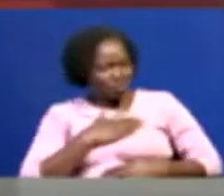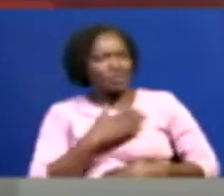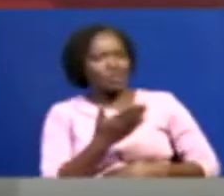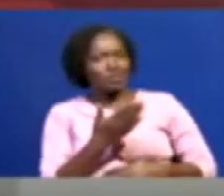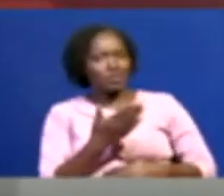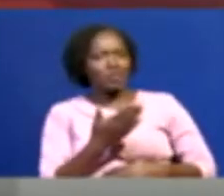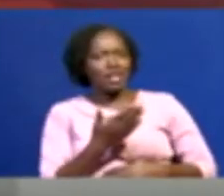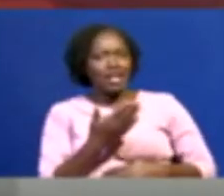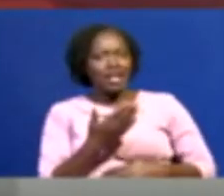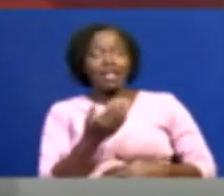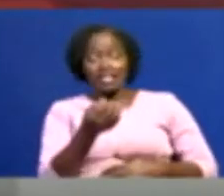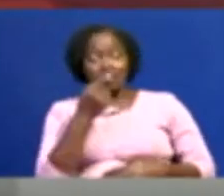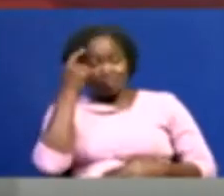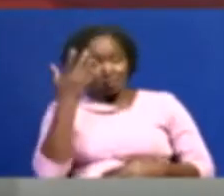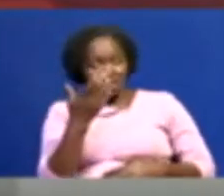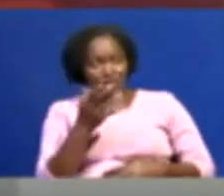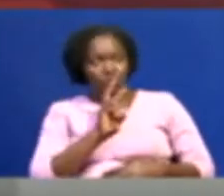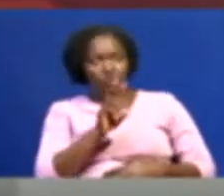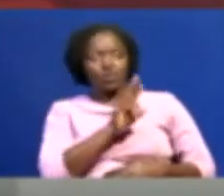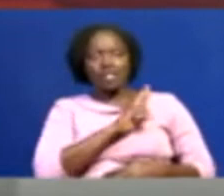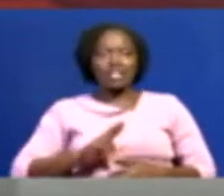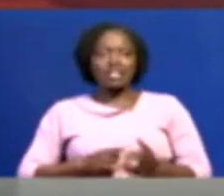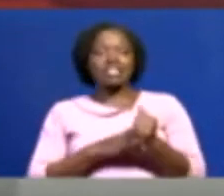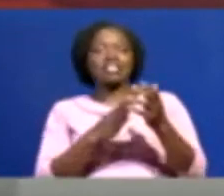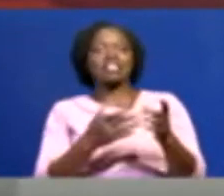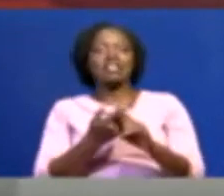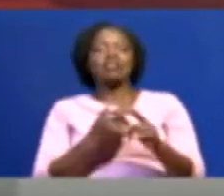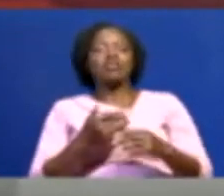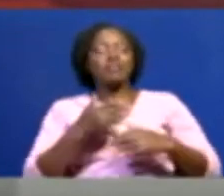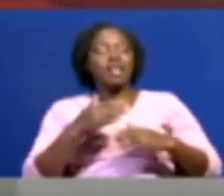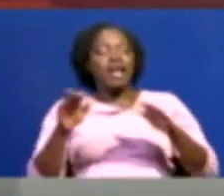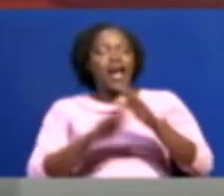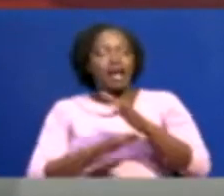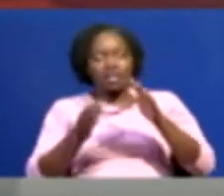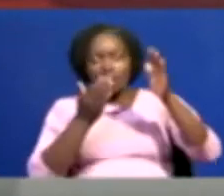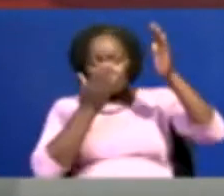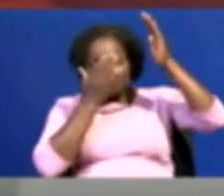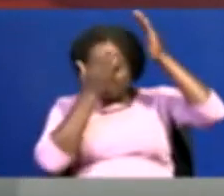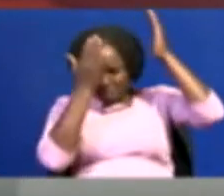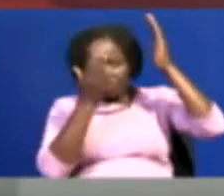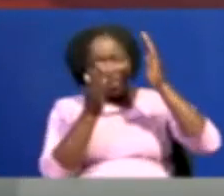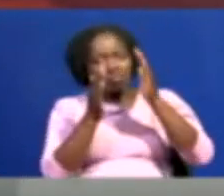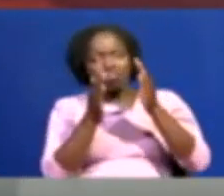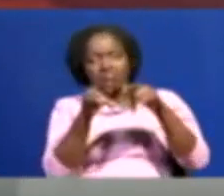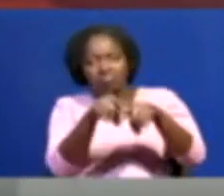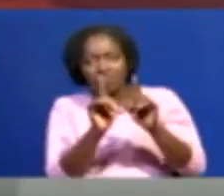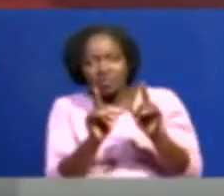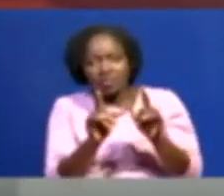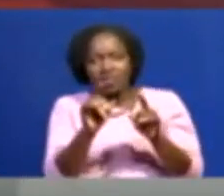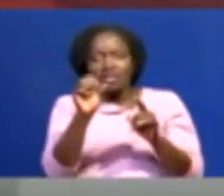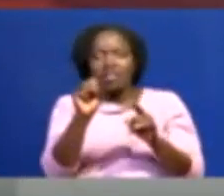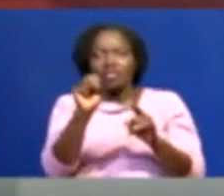read my mind. Given that we saw religious leaders, from even the Archbishop himself, Anthony Muheria, religious leaders like the SUPKEM